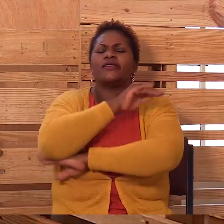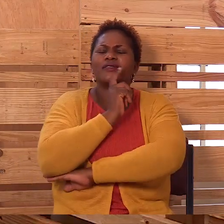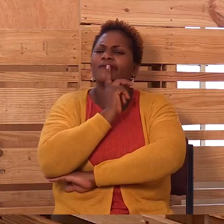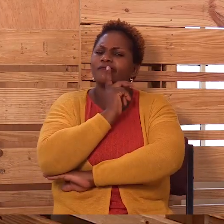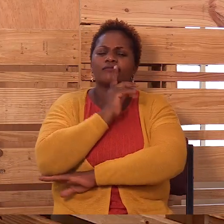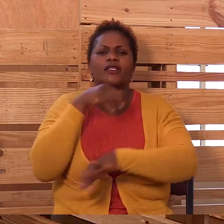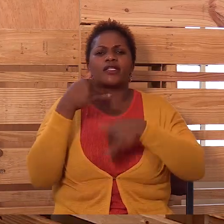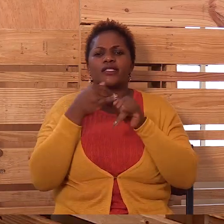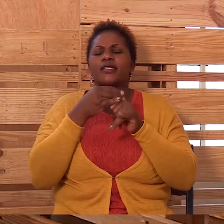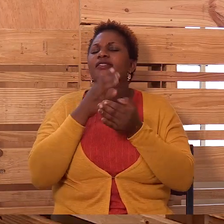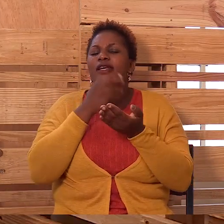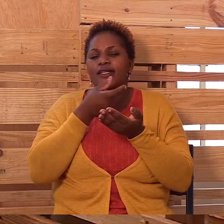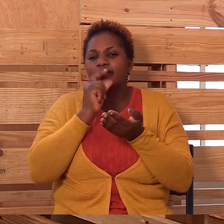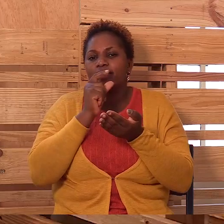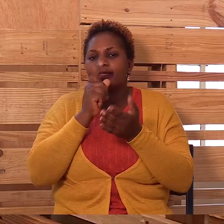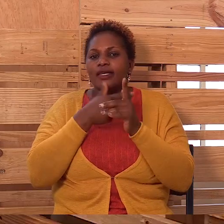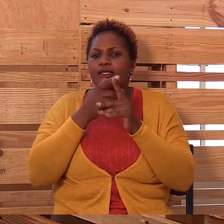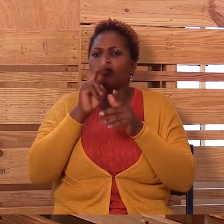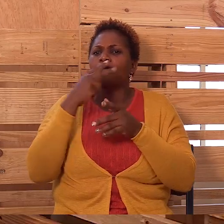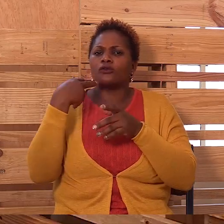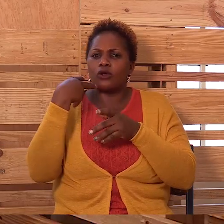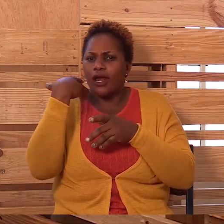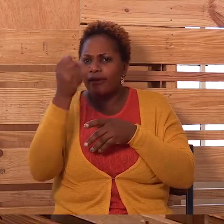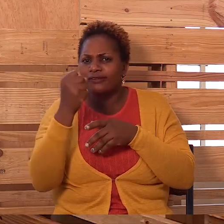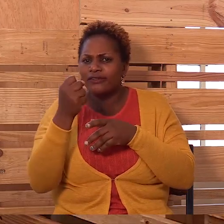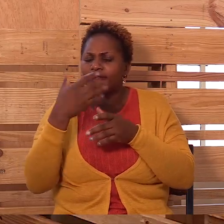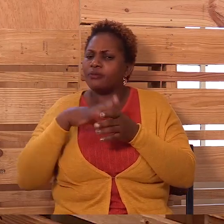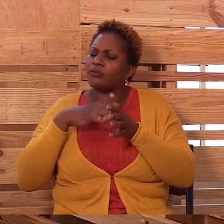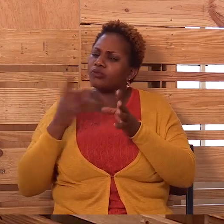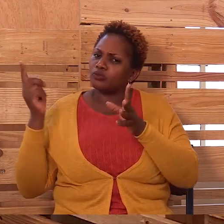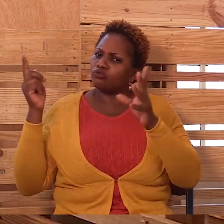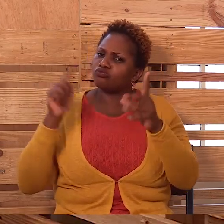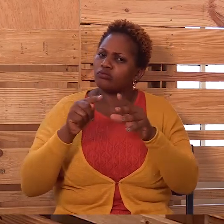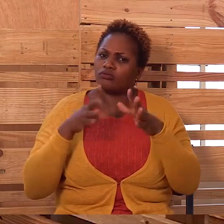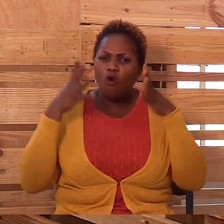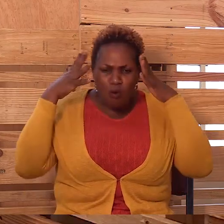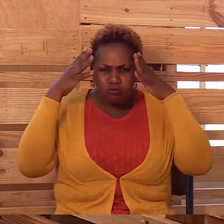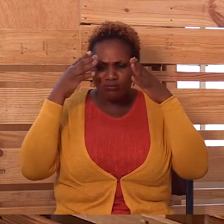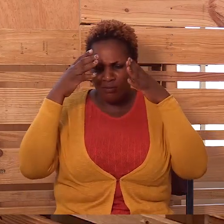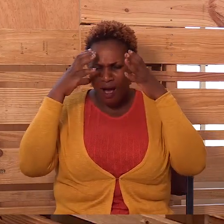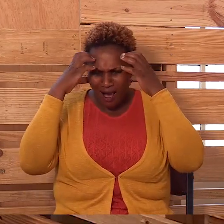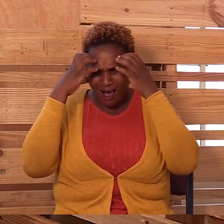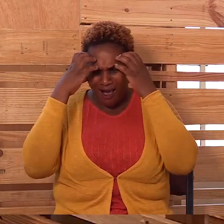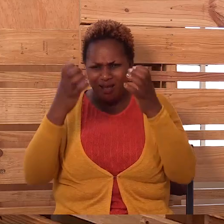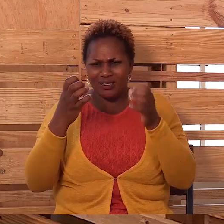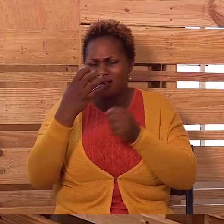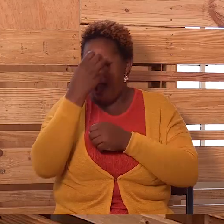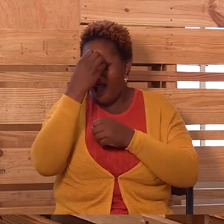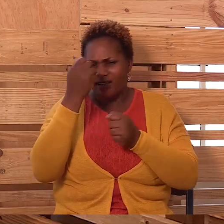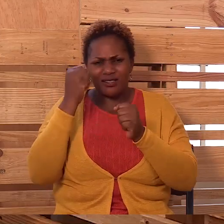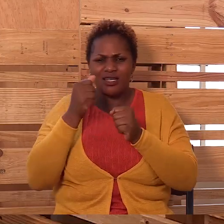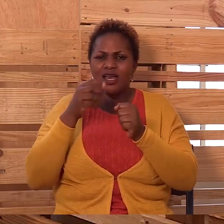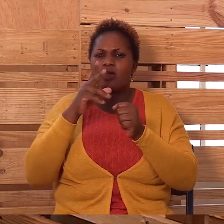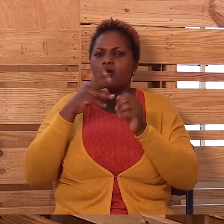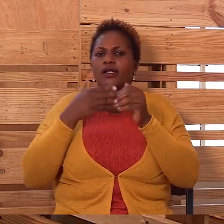of the evenings, enjoying maybe his cup of tea, and seeing 250 men coming to him, looking annoyed and angry?